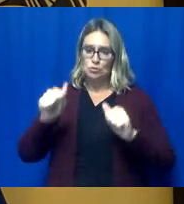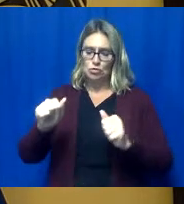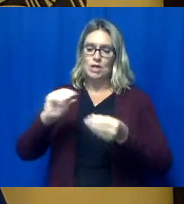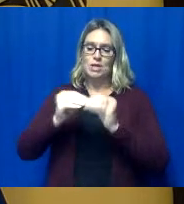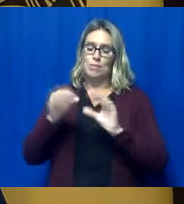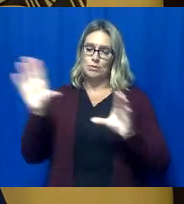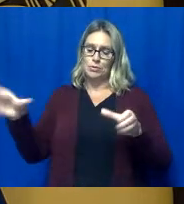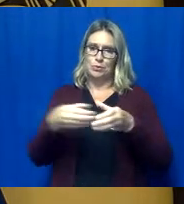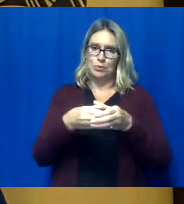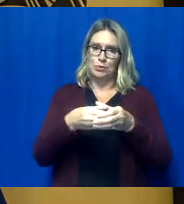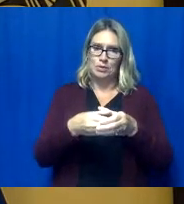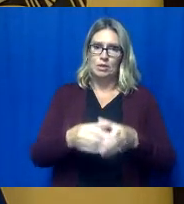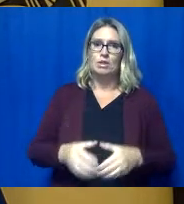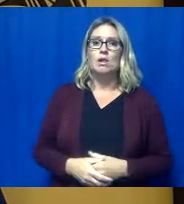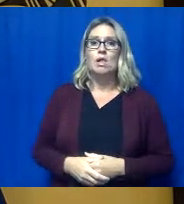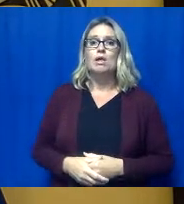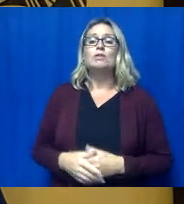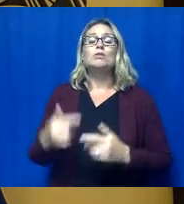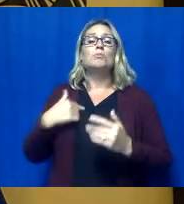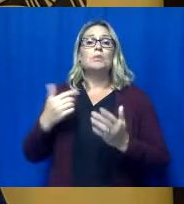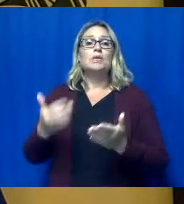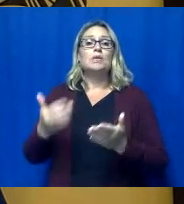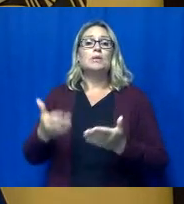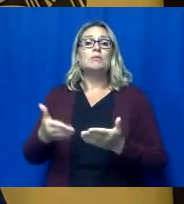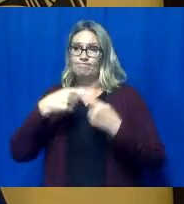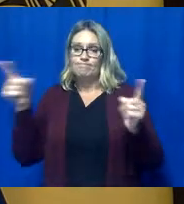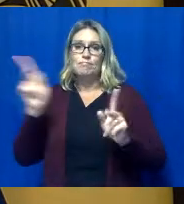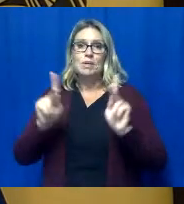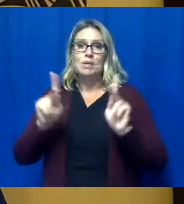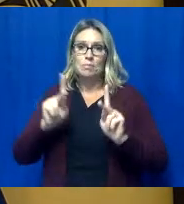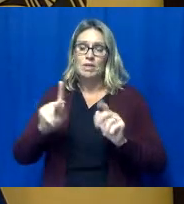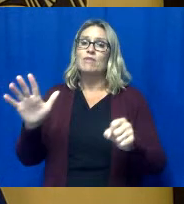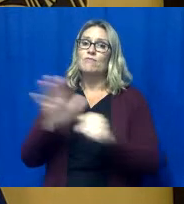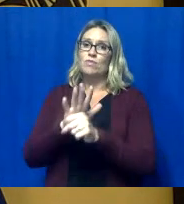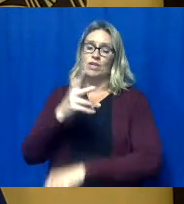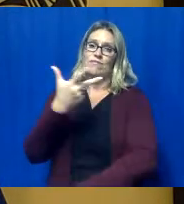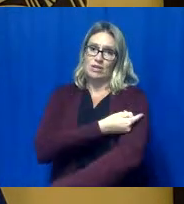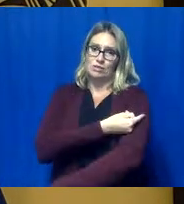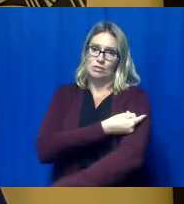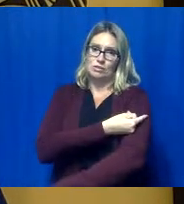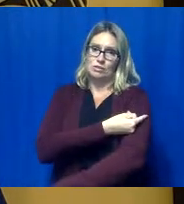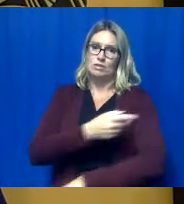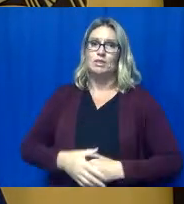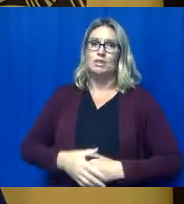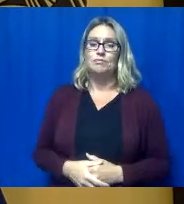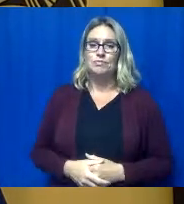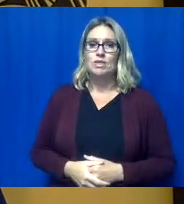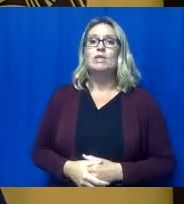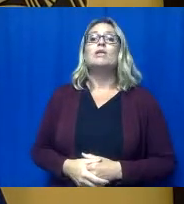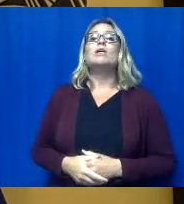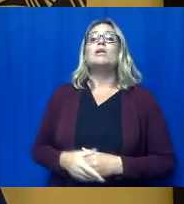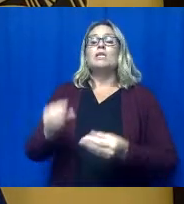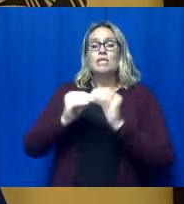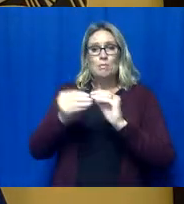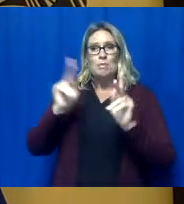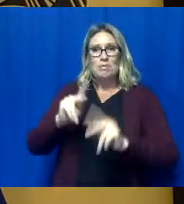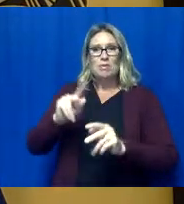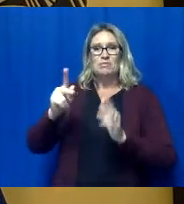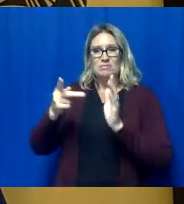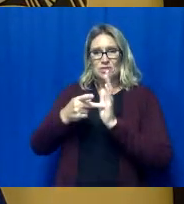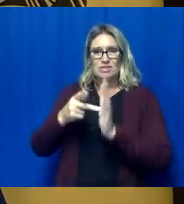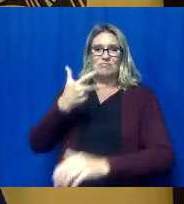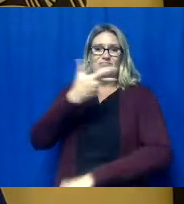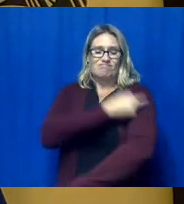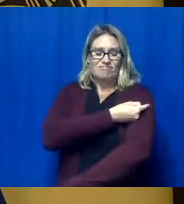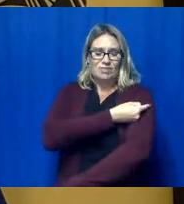Is to get fully vaccinated. Our vaccination rate continues to rise slowly, but we still need more. And again,